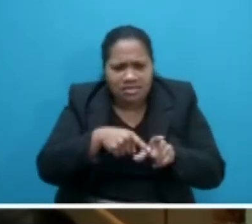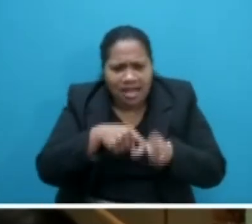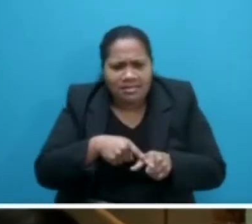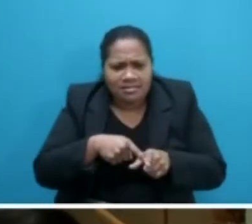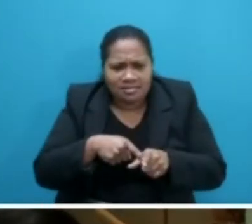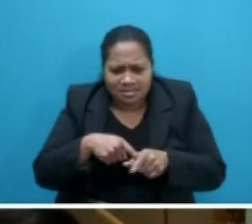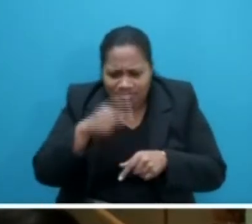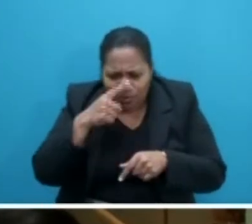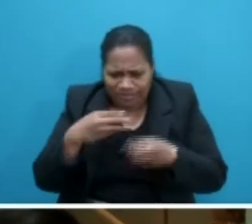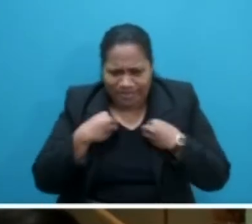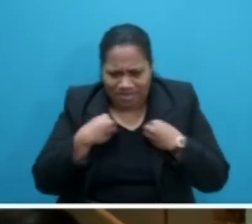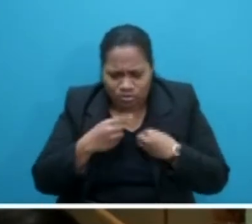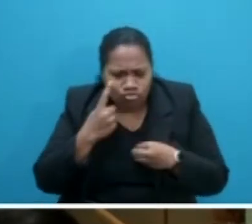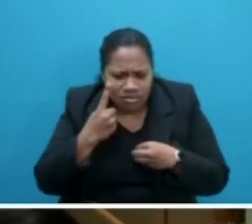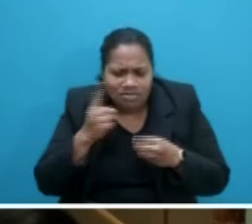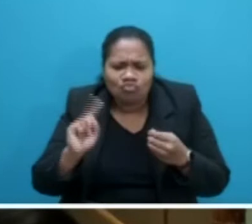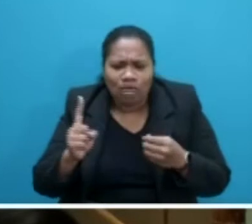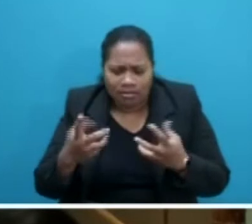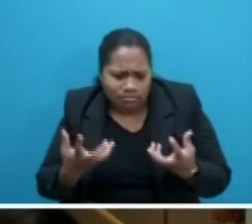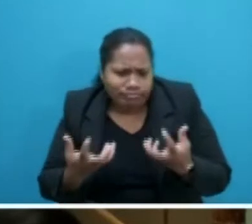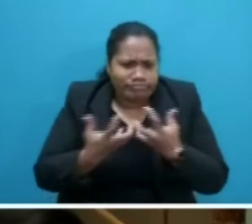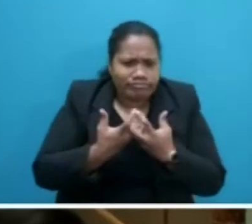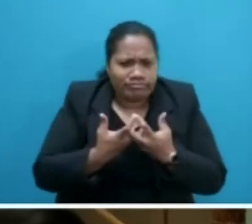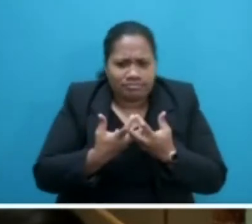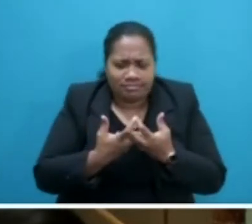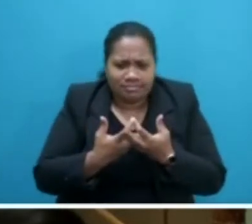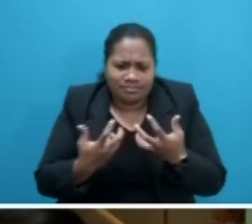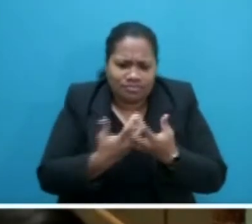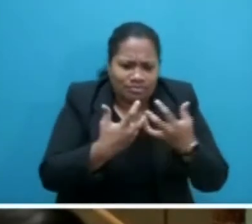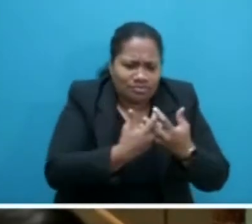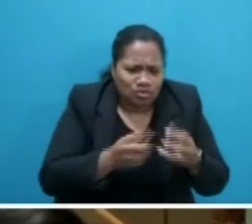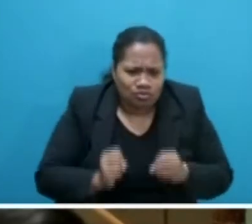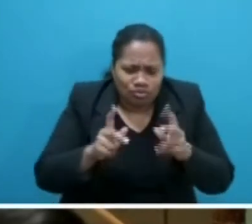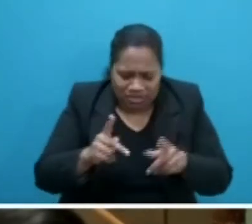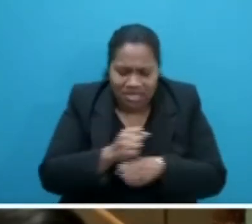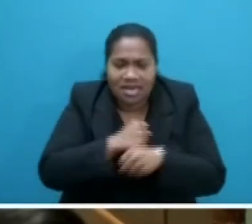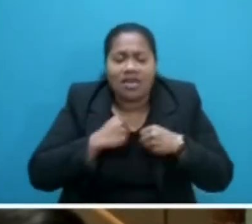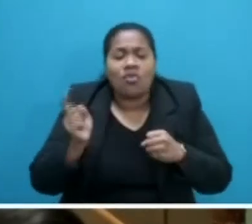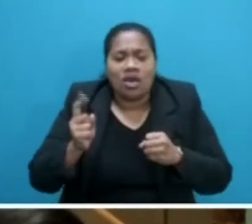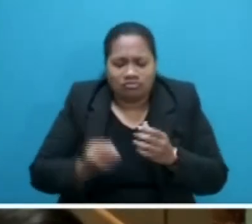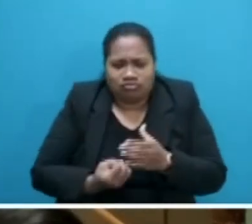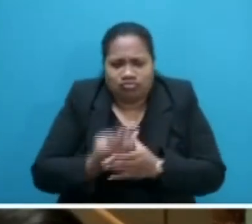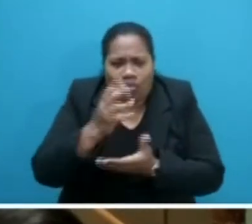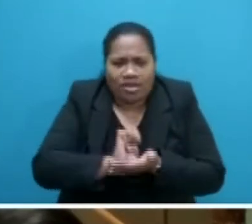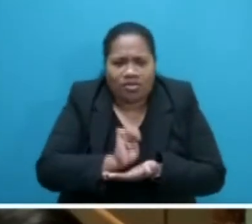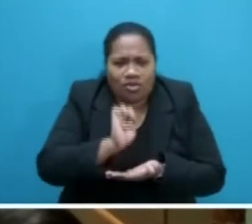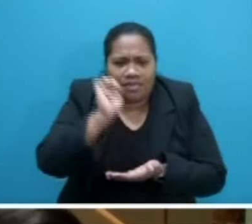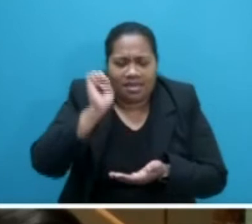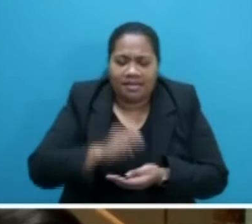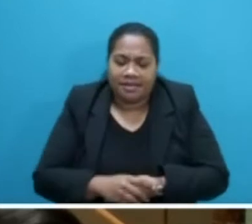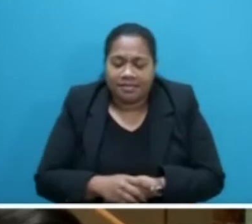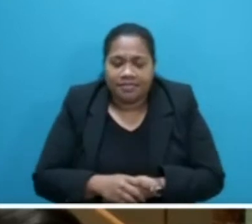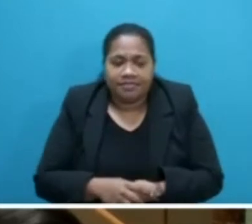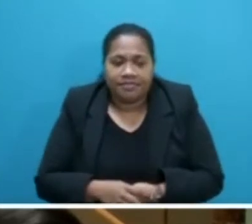emerging opportunities in our growing economy. How, one might ask, Honorable